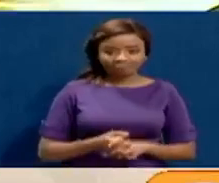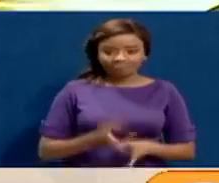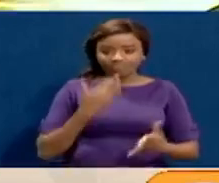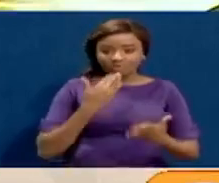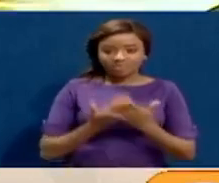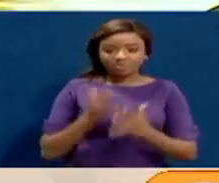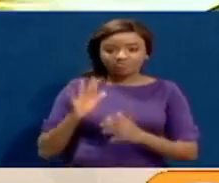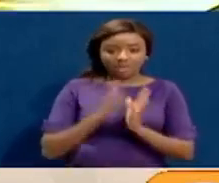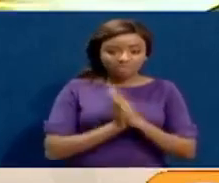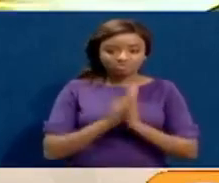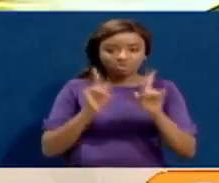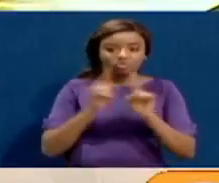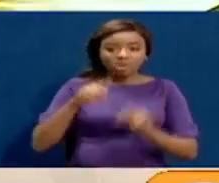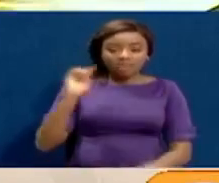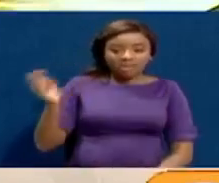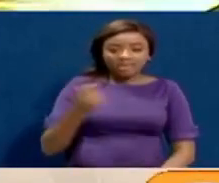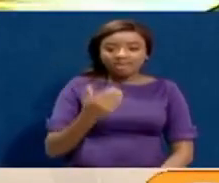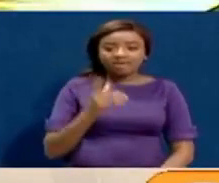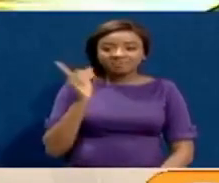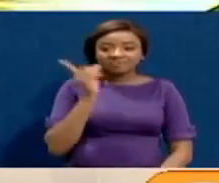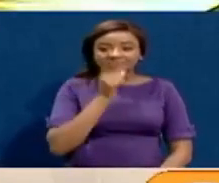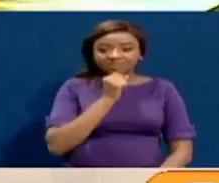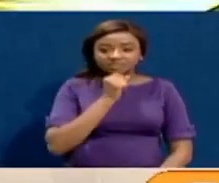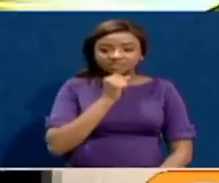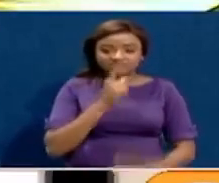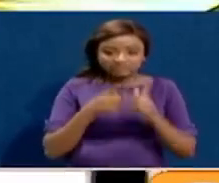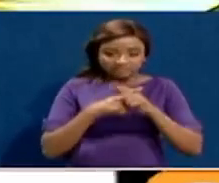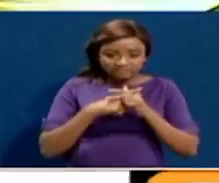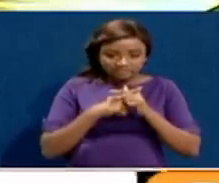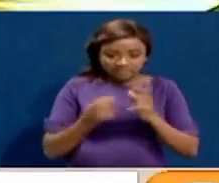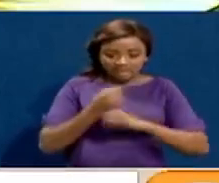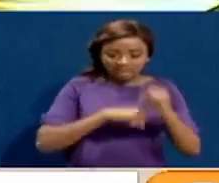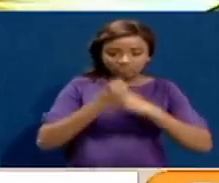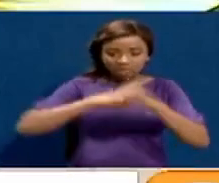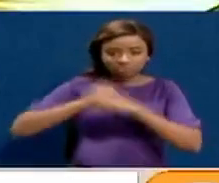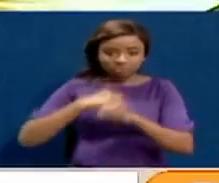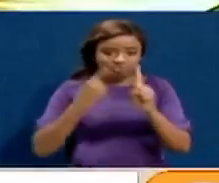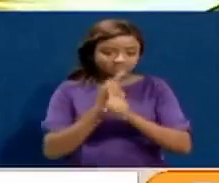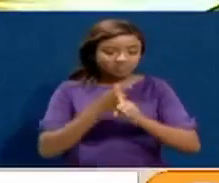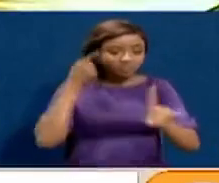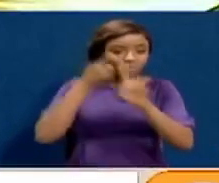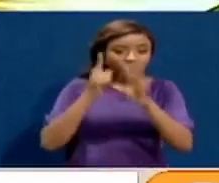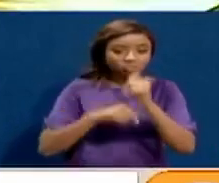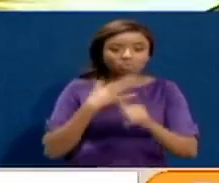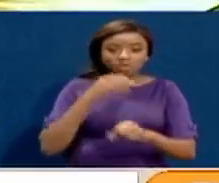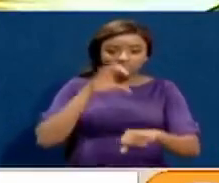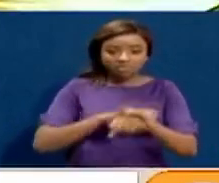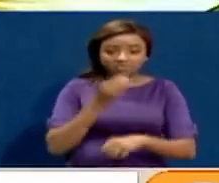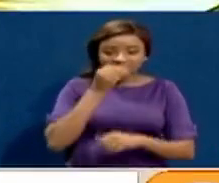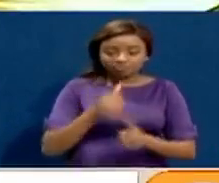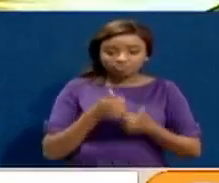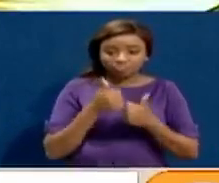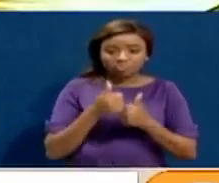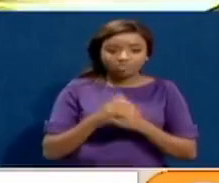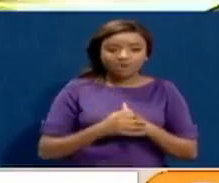So thanks so much for that. At the same time, Kenya has attained, or rather started taking steps towards attaining food security, rolling out